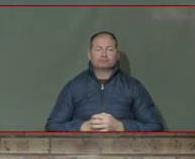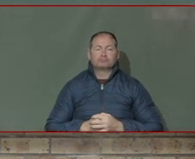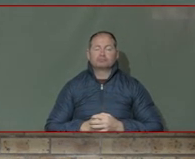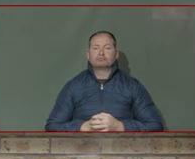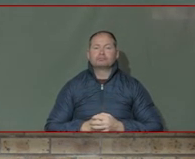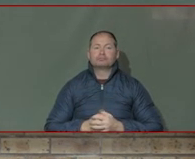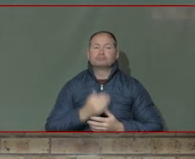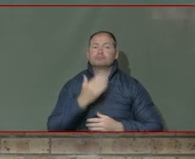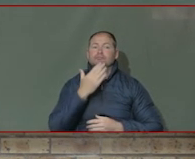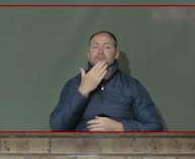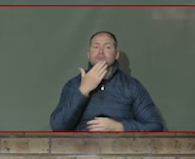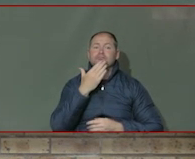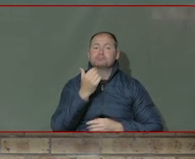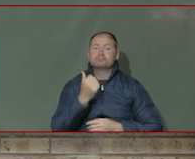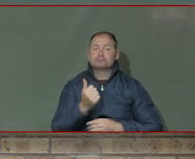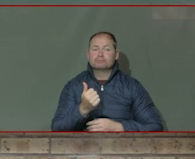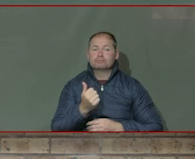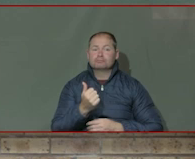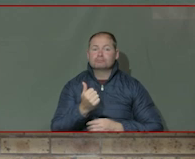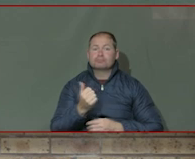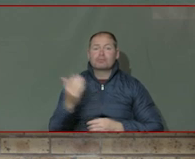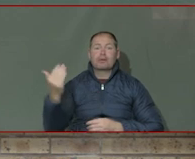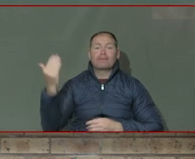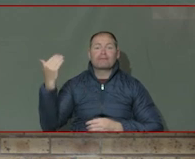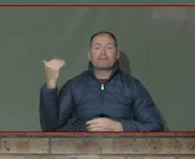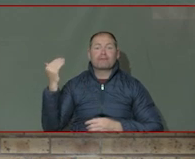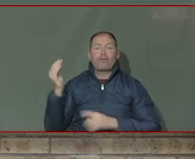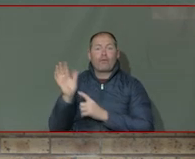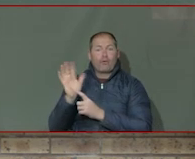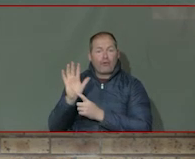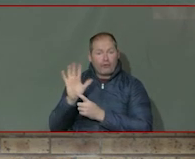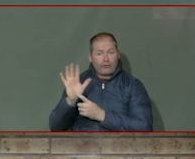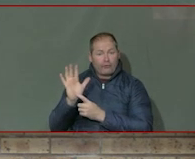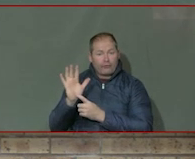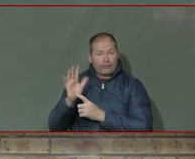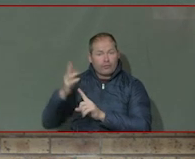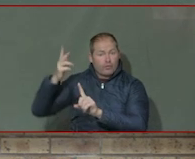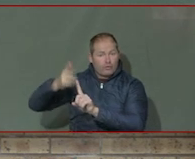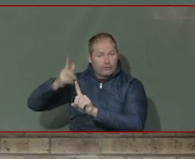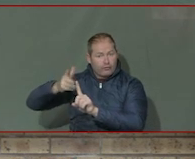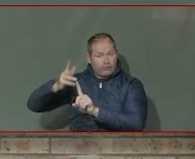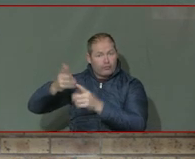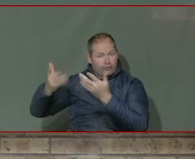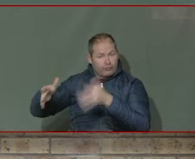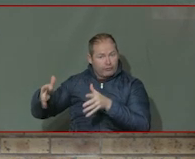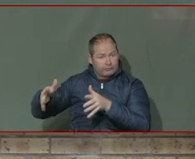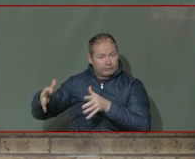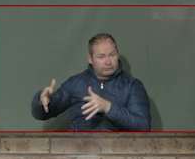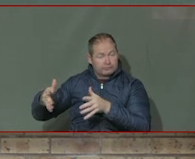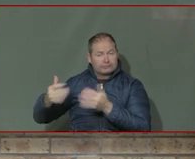a note of a video that I recorded that I want you to go and view on